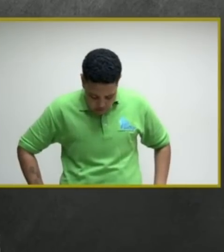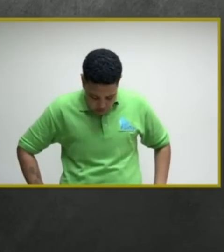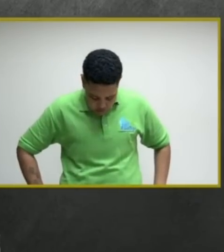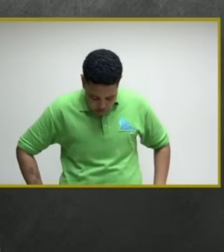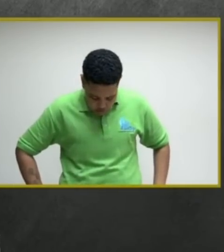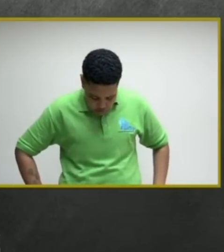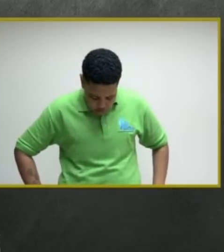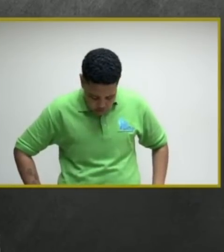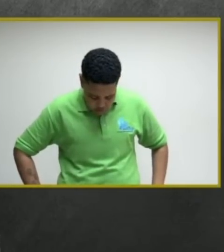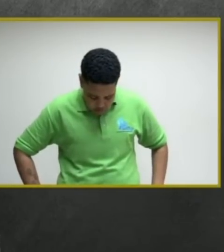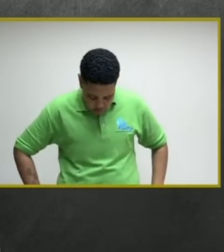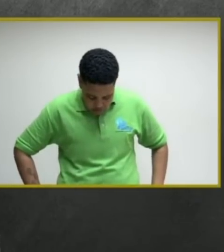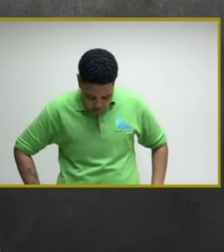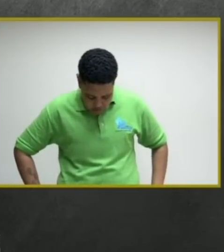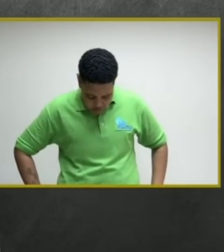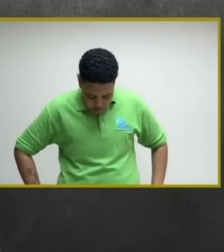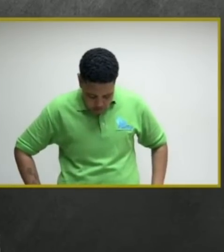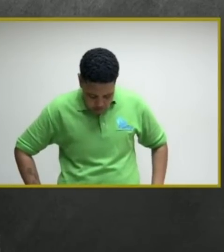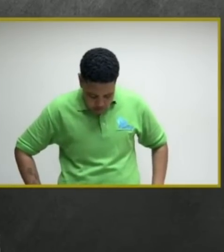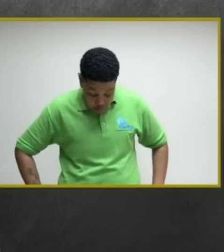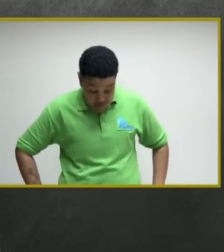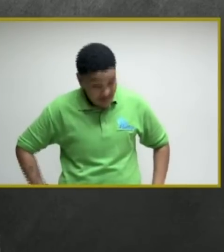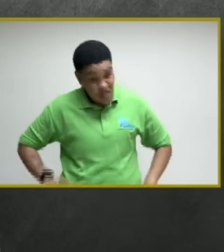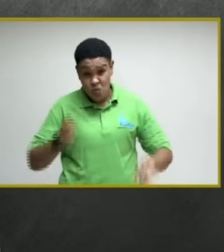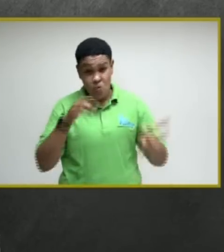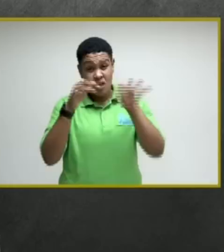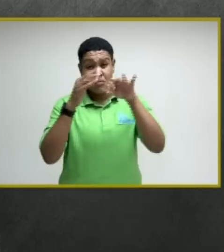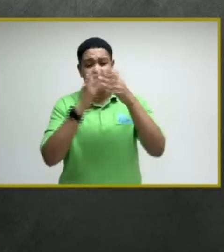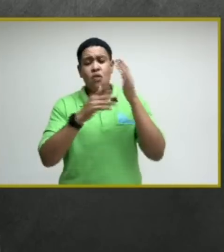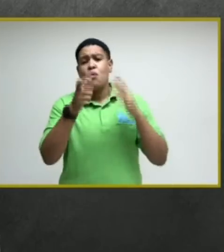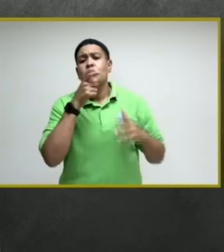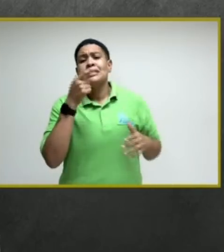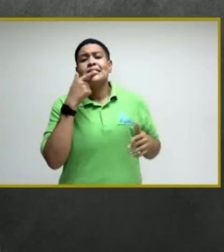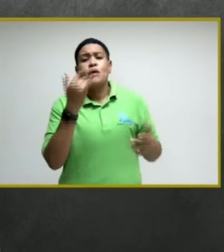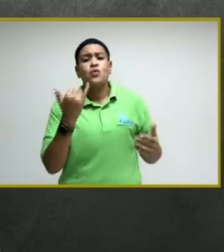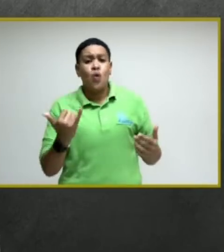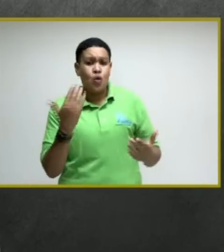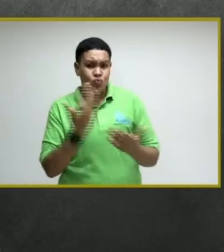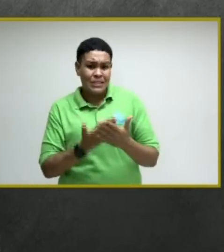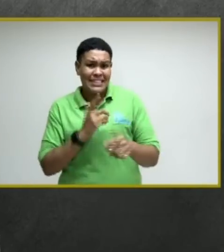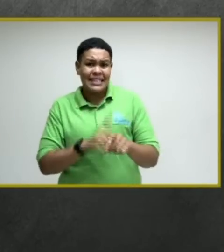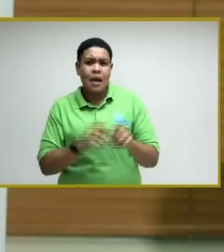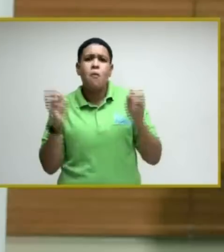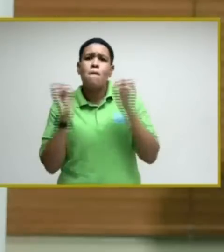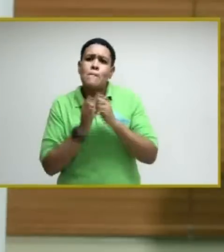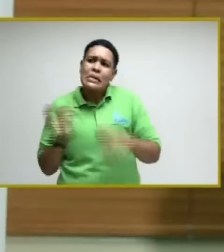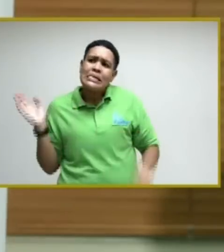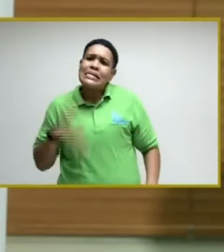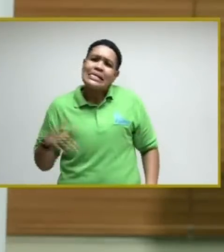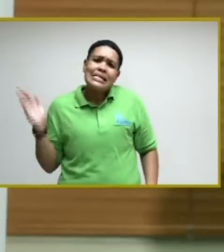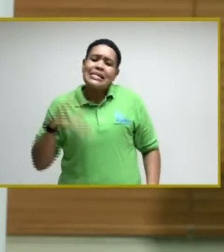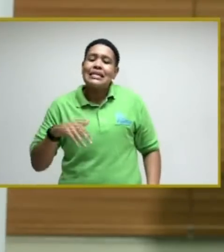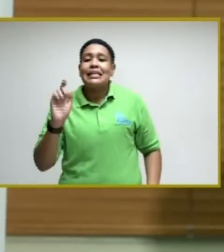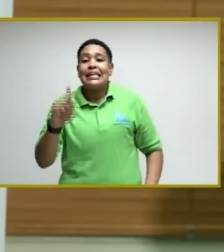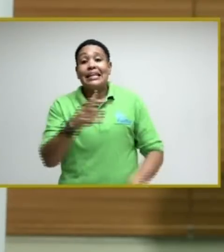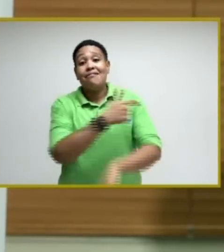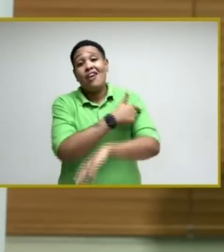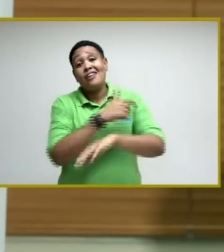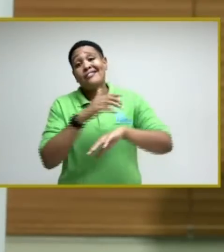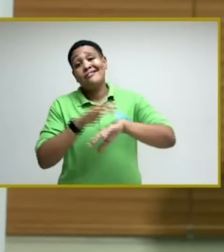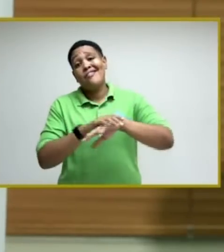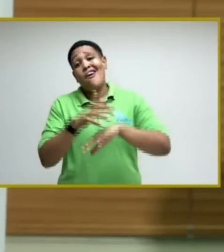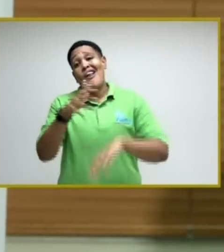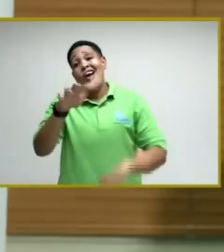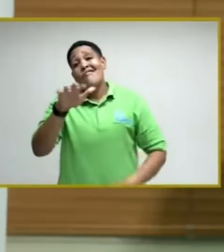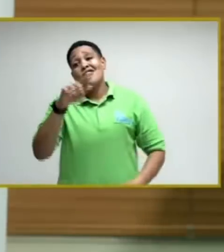We are at a point where we have to accelerate the pace of vaccination. On